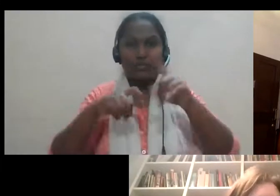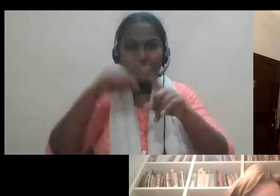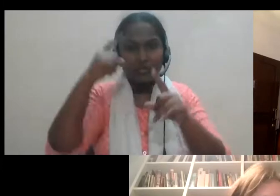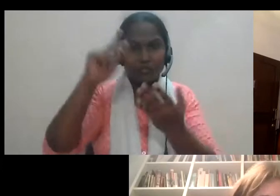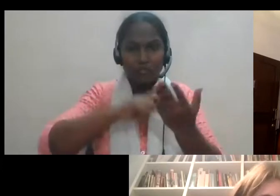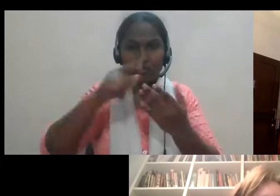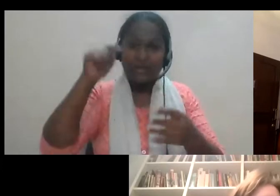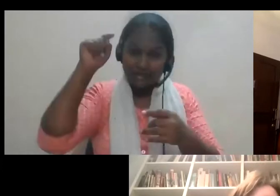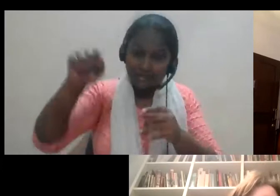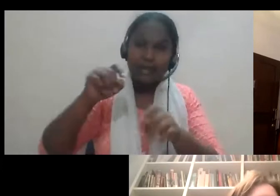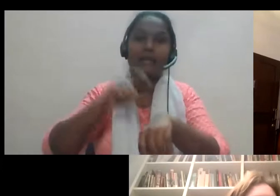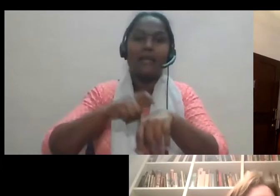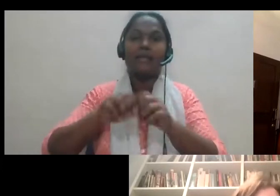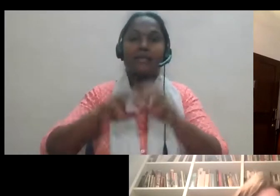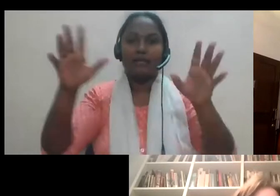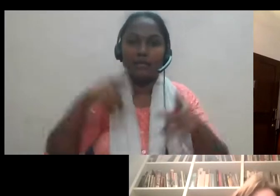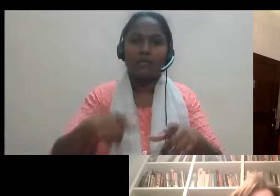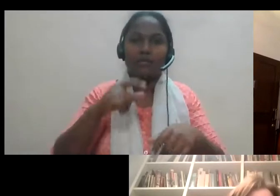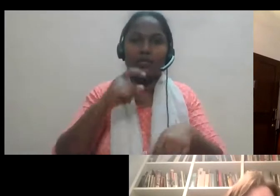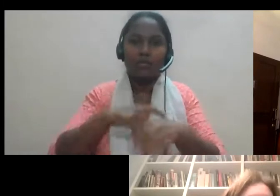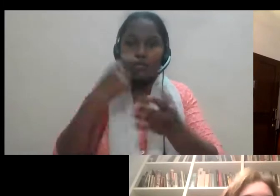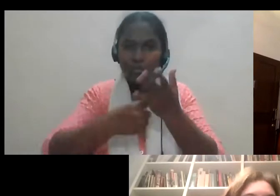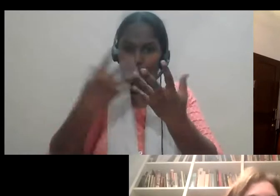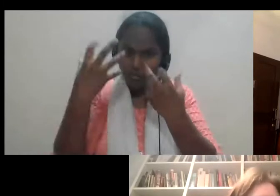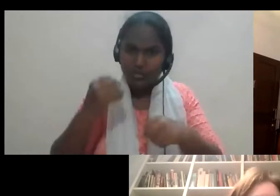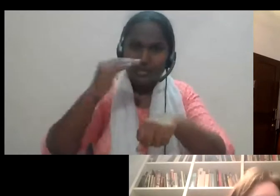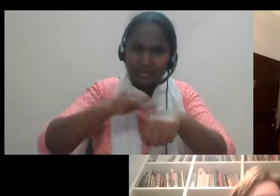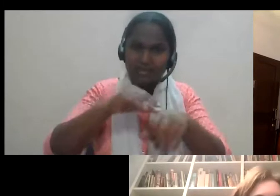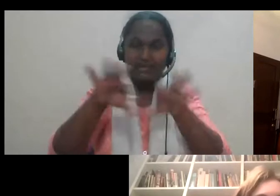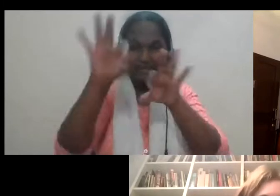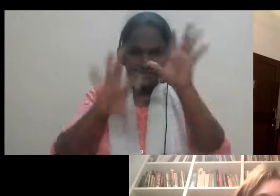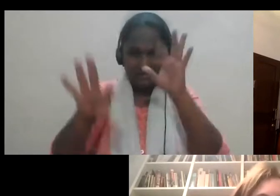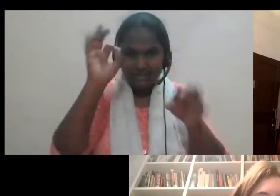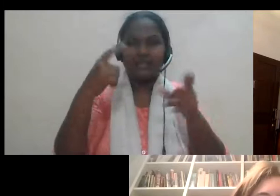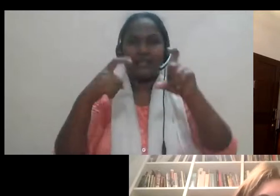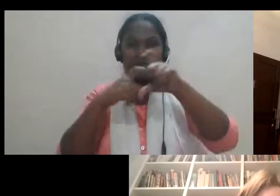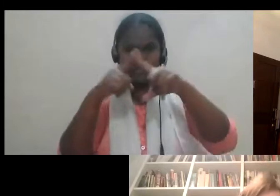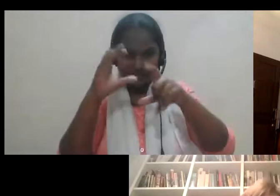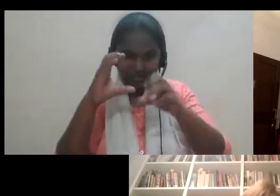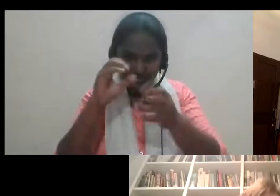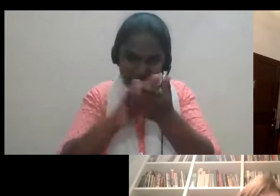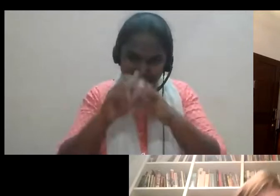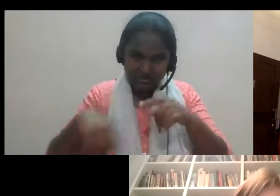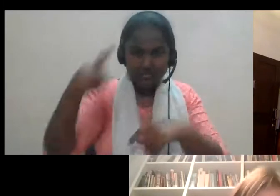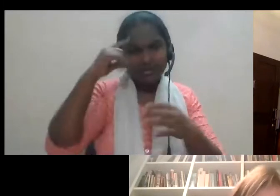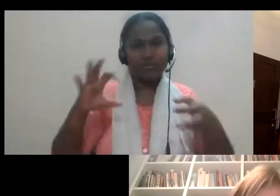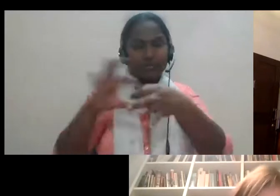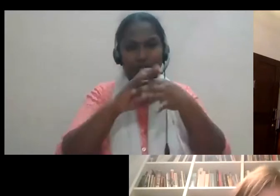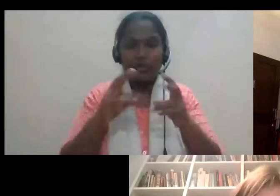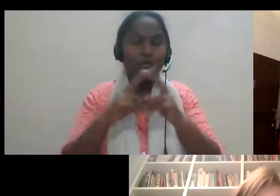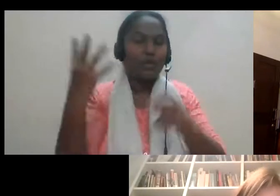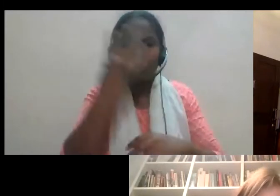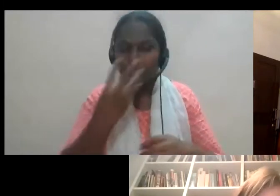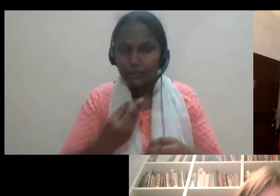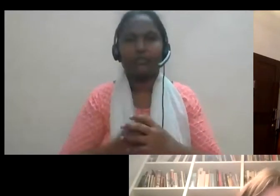existed at that time, which led at the time to what they were called the Selections Exhibitions of Emerging Artists, which were very